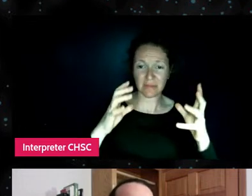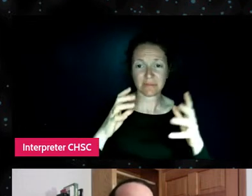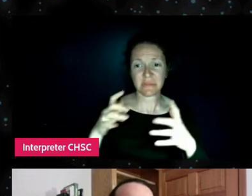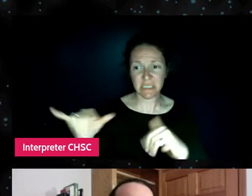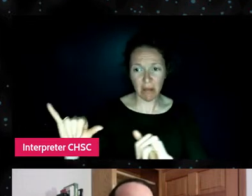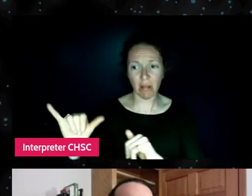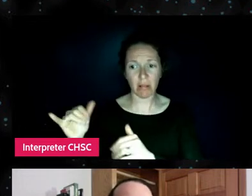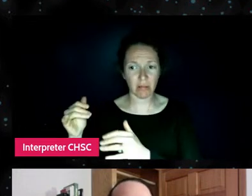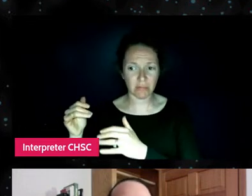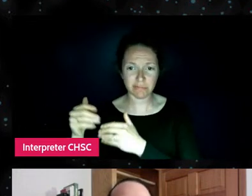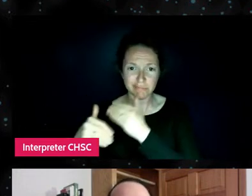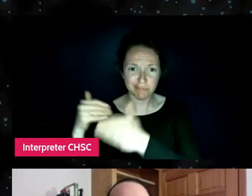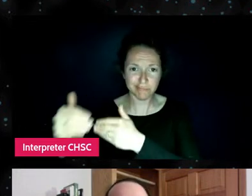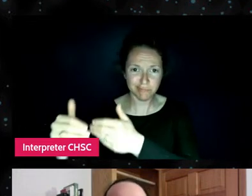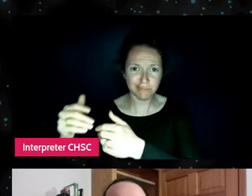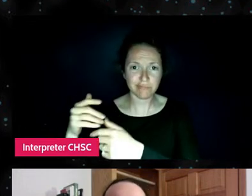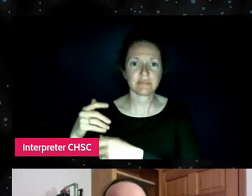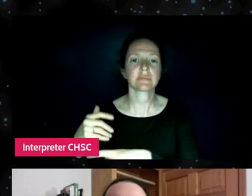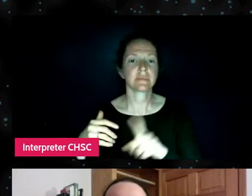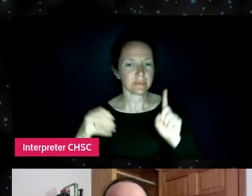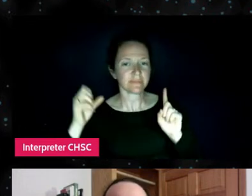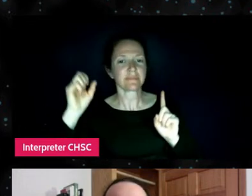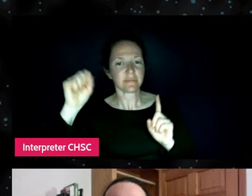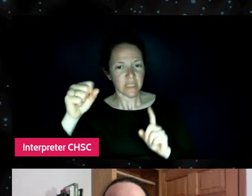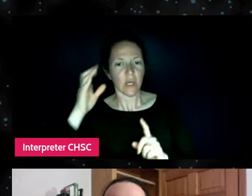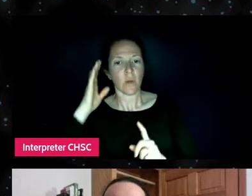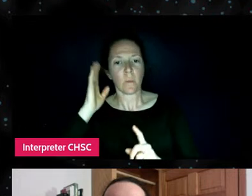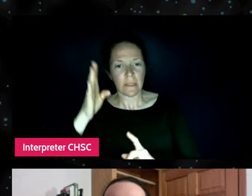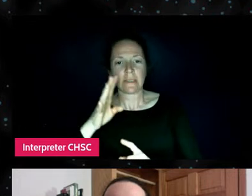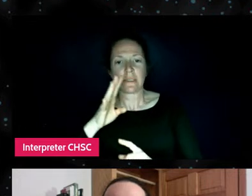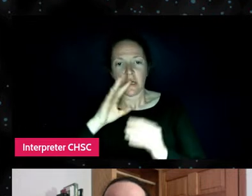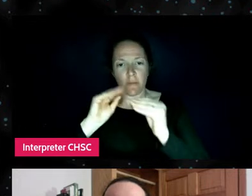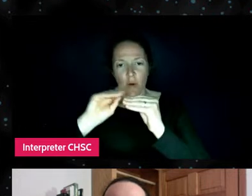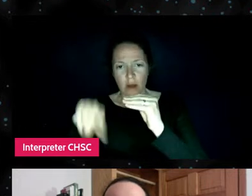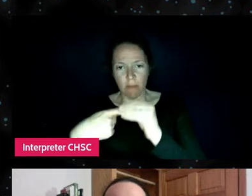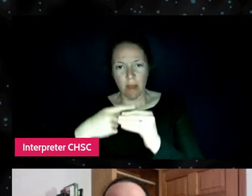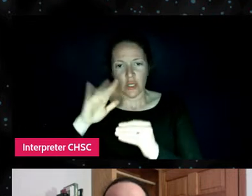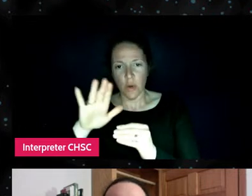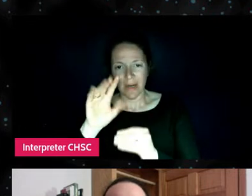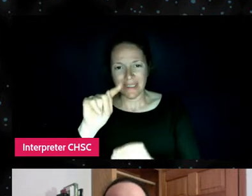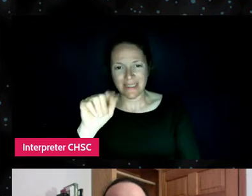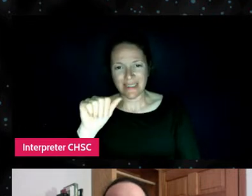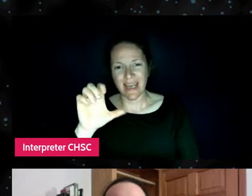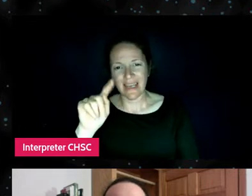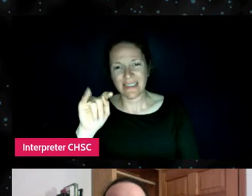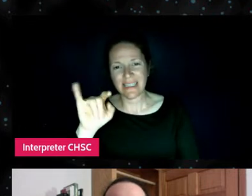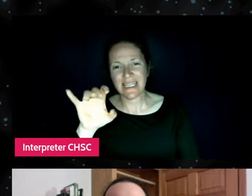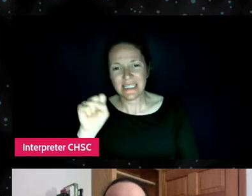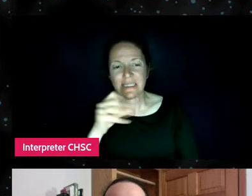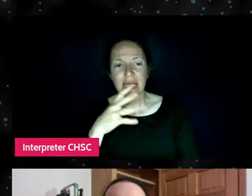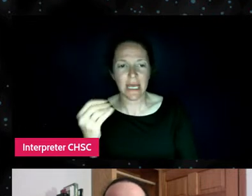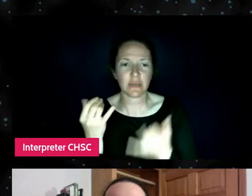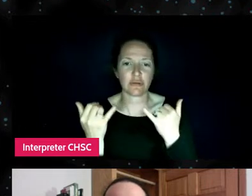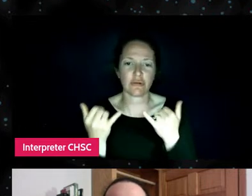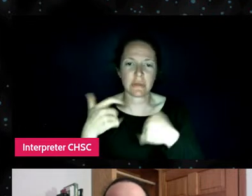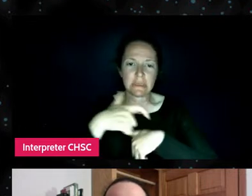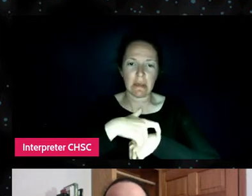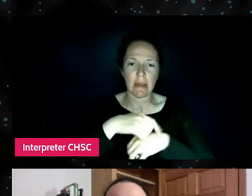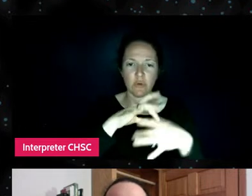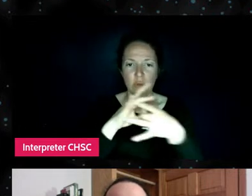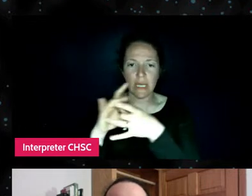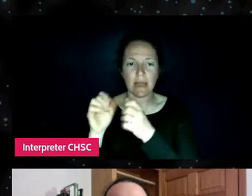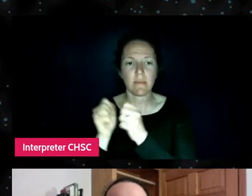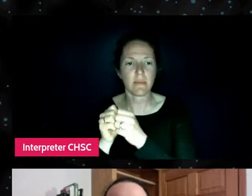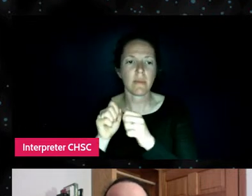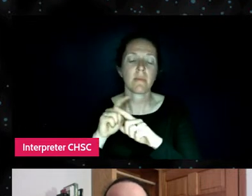That's great. And we're definitely going to get back to approach on tactics, as well as what current times mean for the case as it unfolds. But